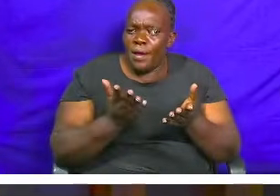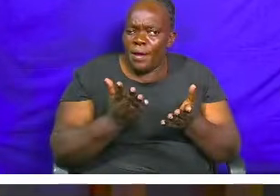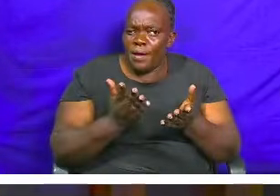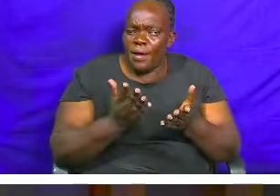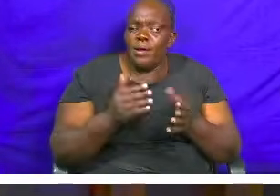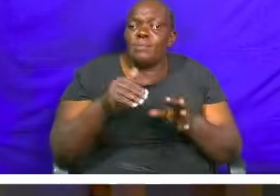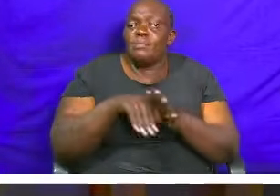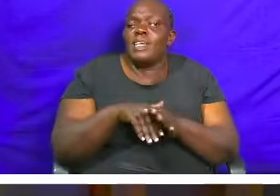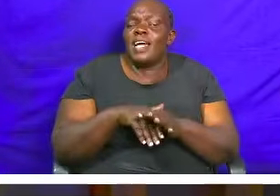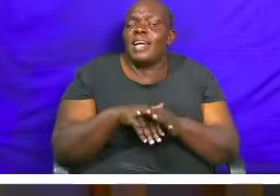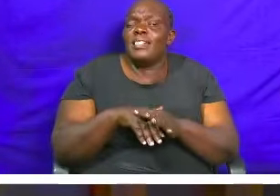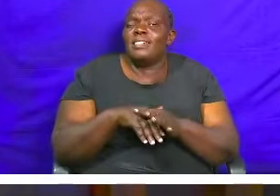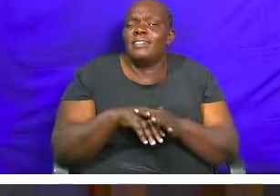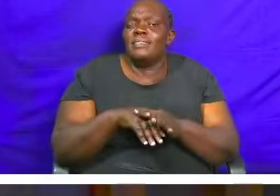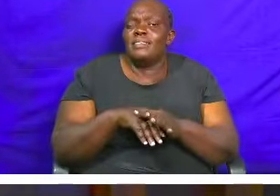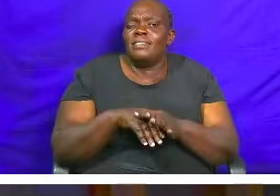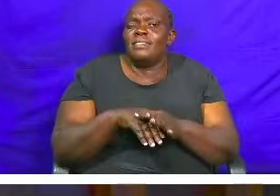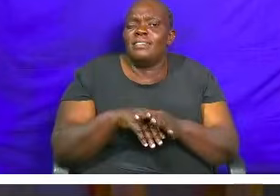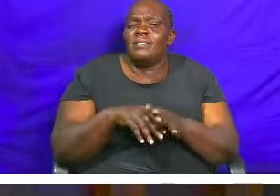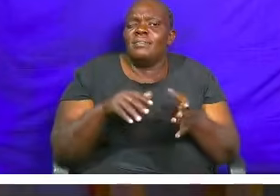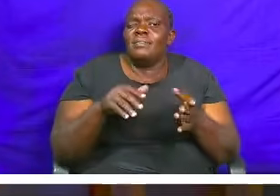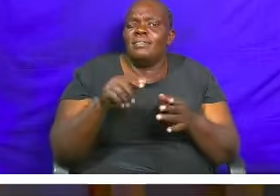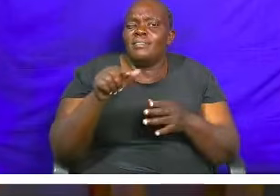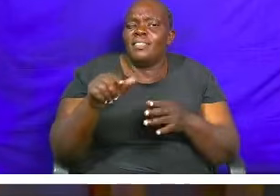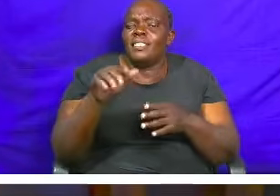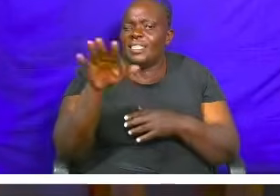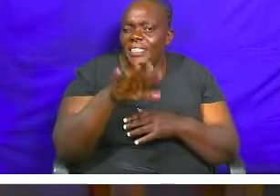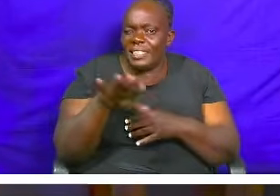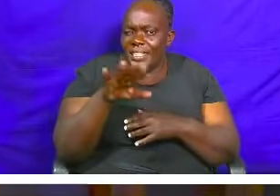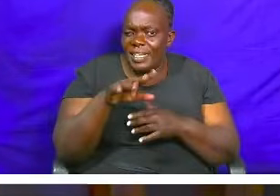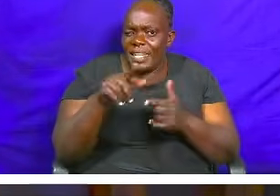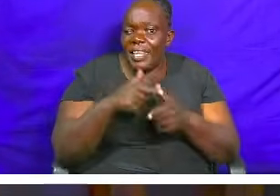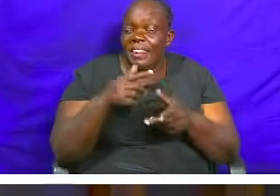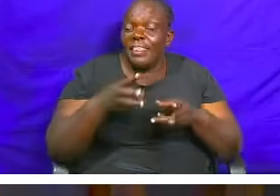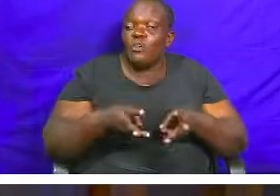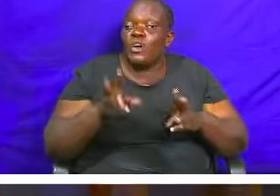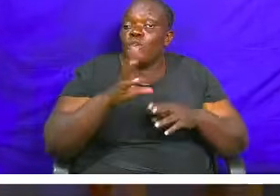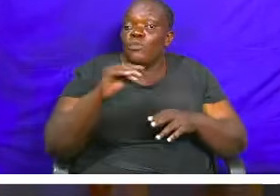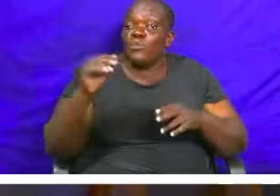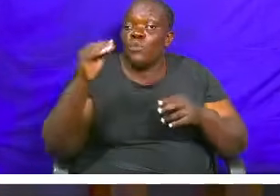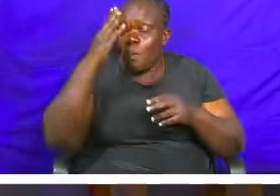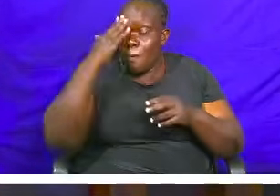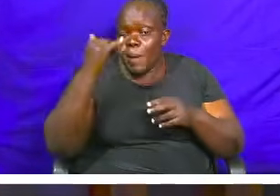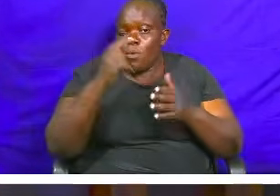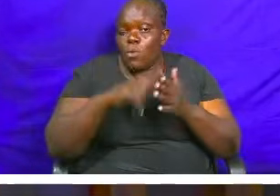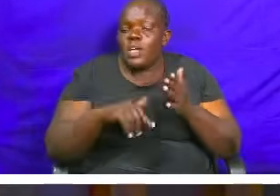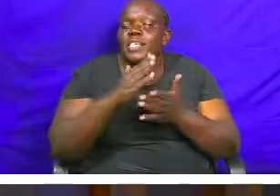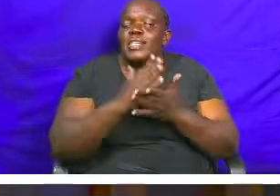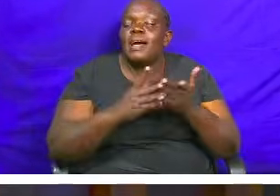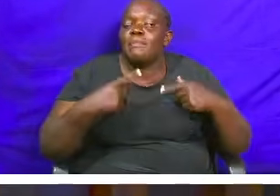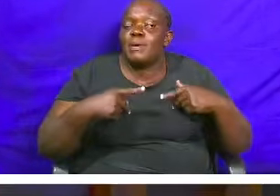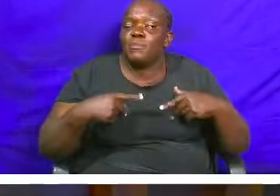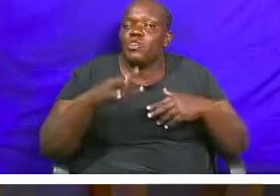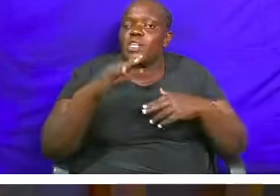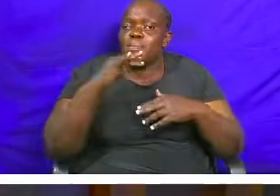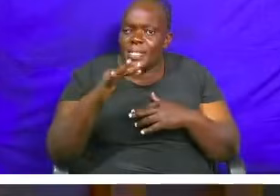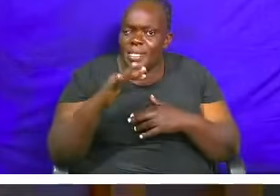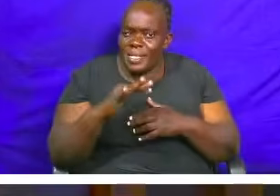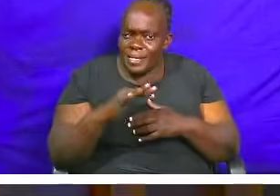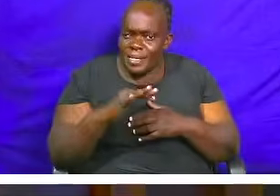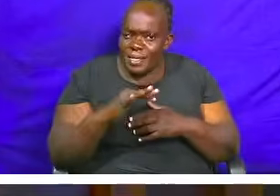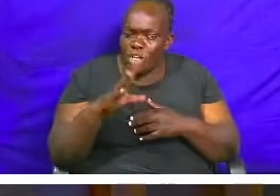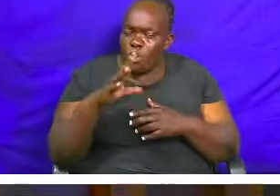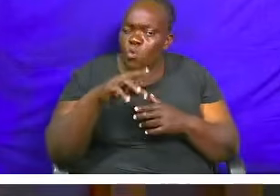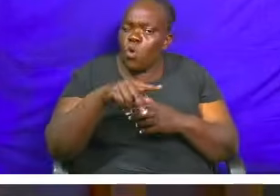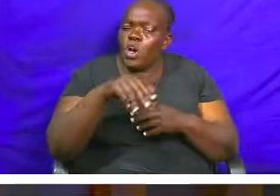put a strain on the spot. Hapo ndio hii. Yeah. We buy. It's like the way you go buy something on the street. You walk into a